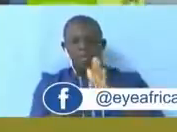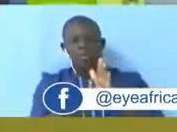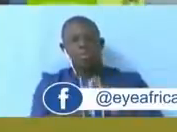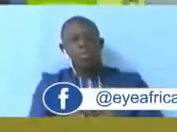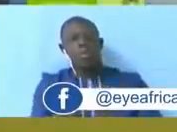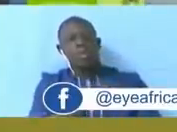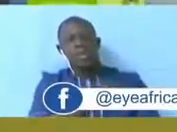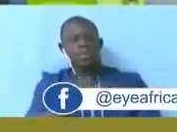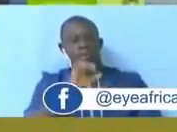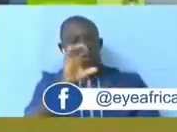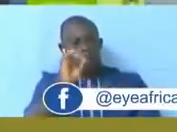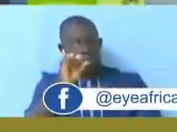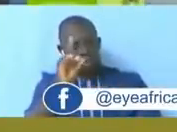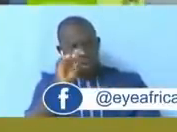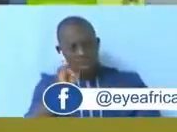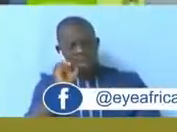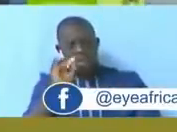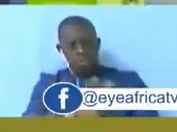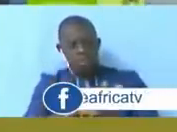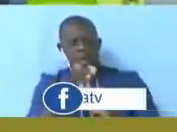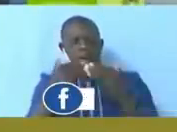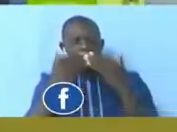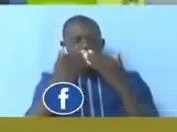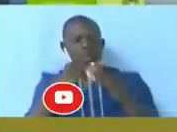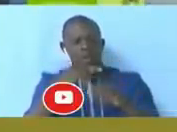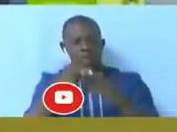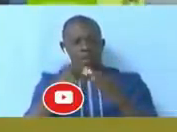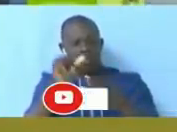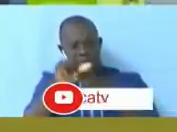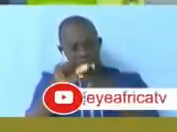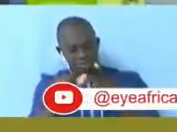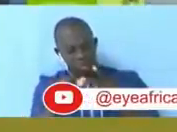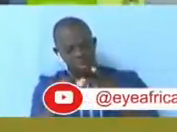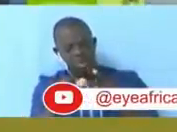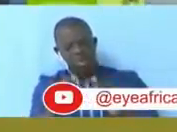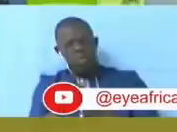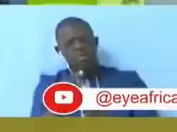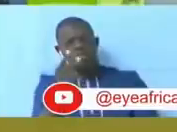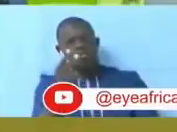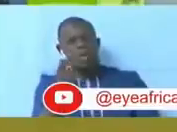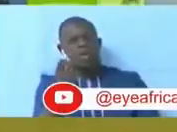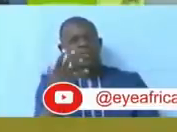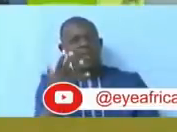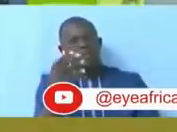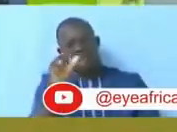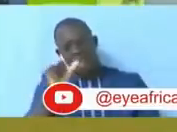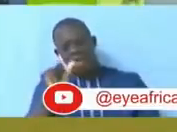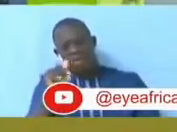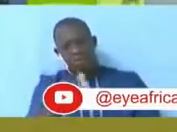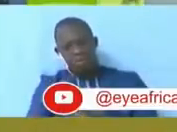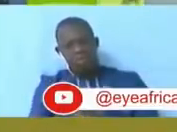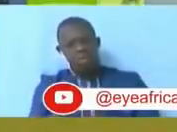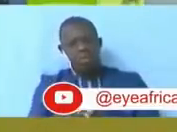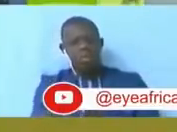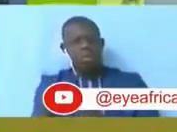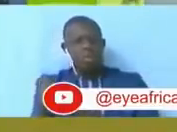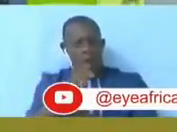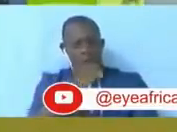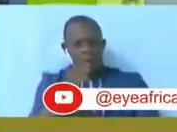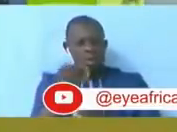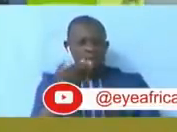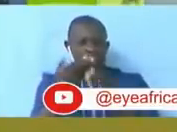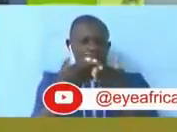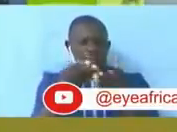can remember, I believe it must be around Section 285A, wherein power has been conferred on